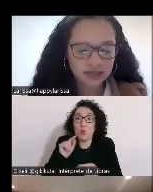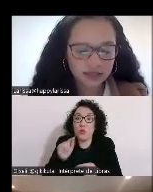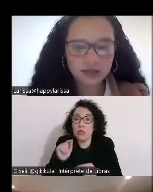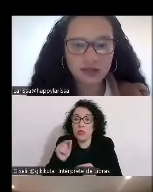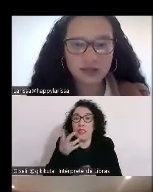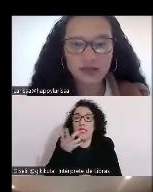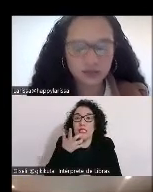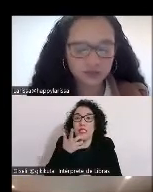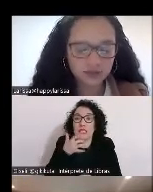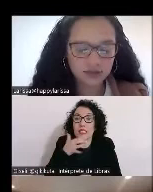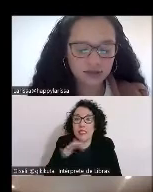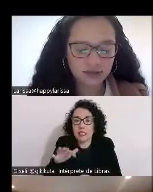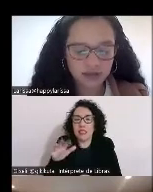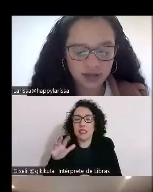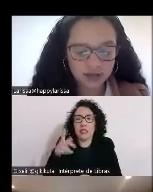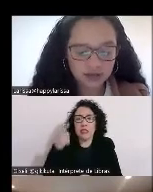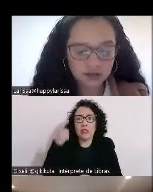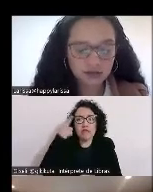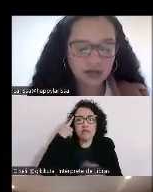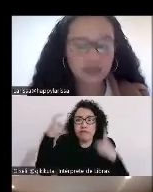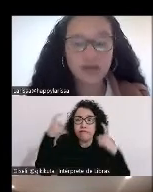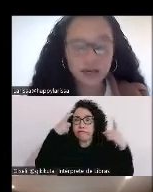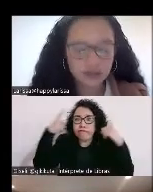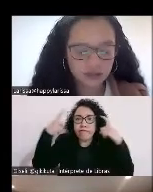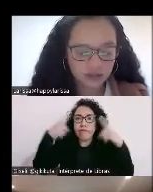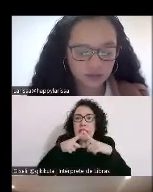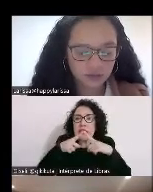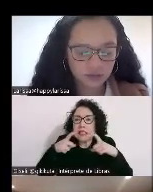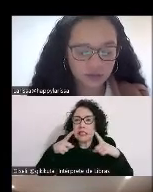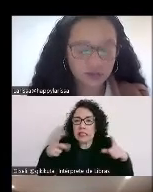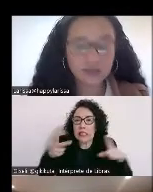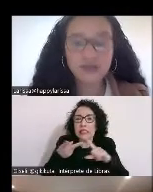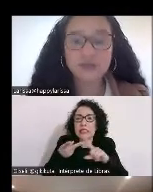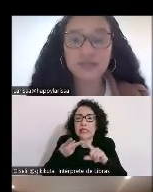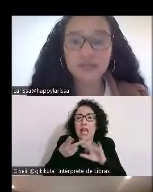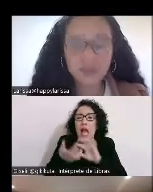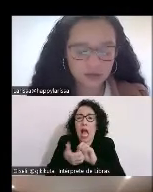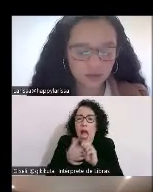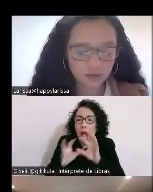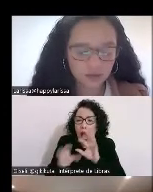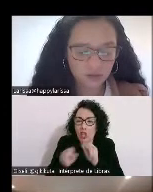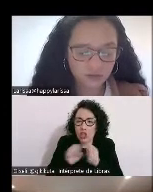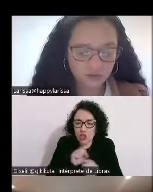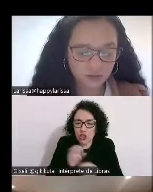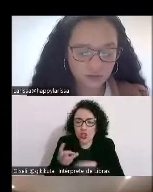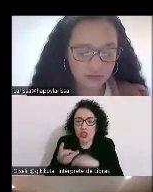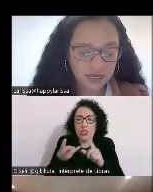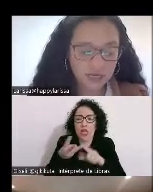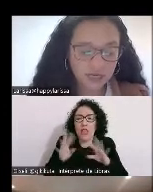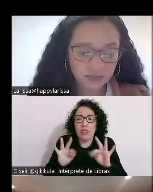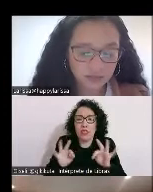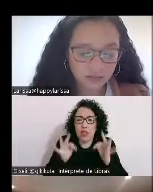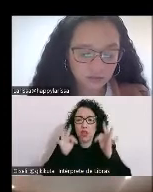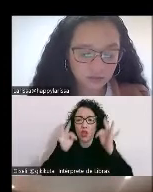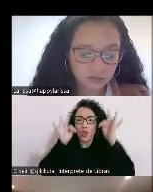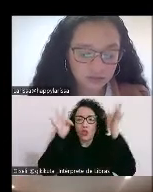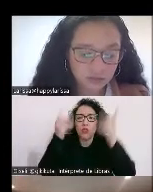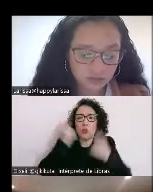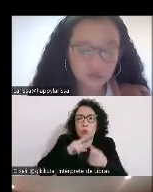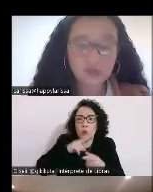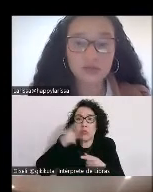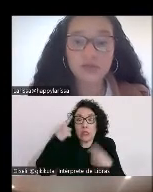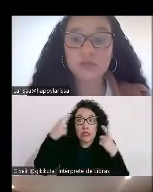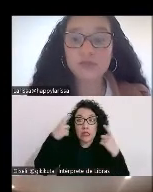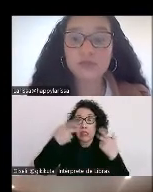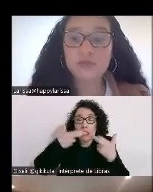são designers criativos e em ciências, em arte, em tecnologia. Eles são líderes inovadores, empreendedores,